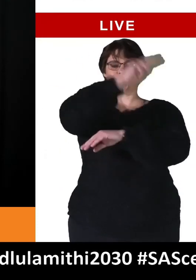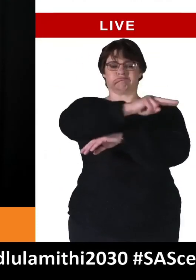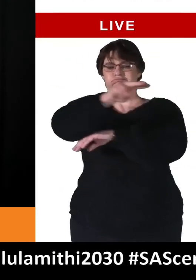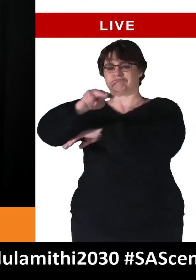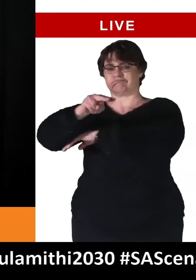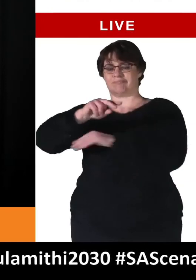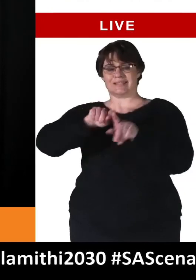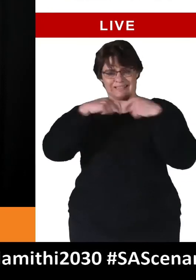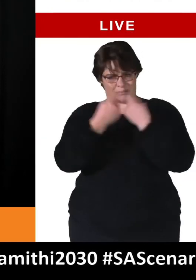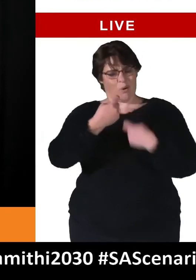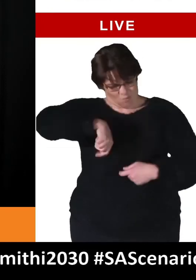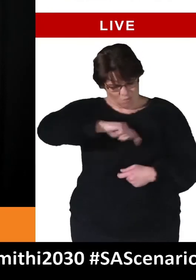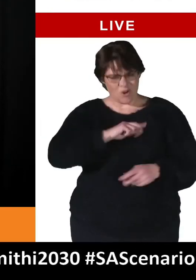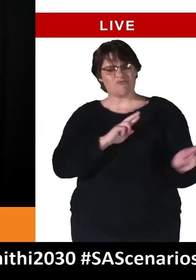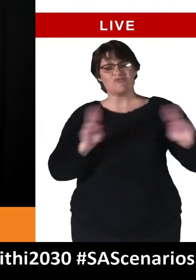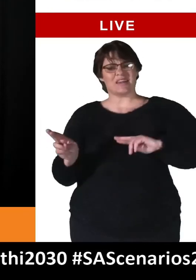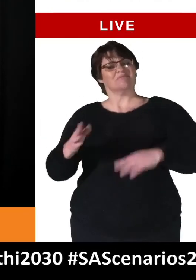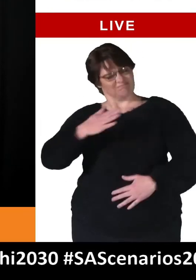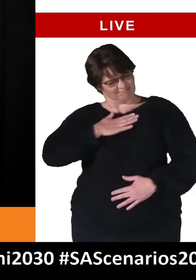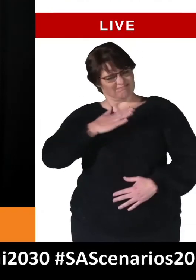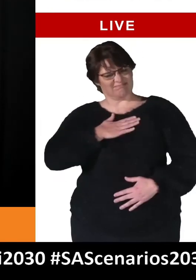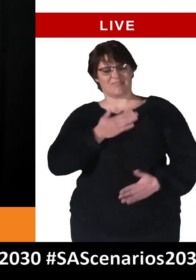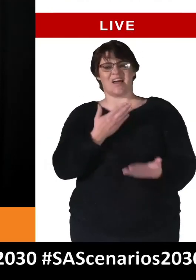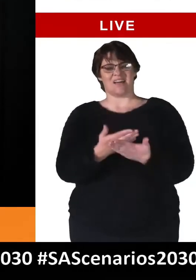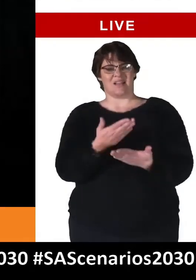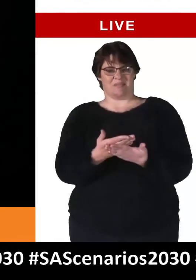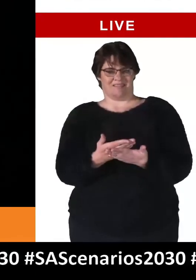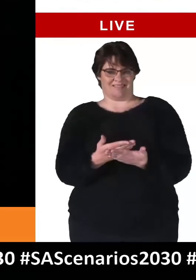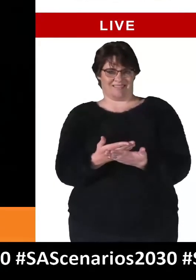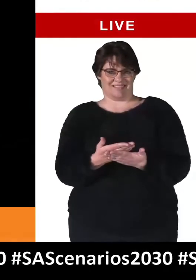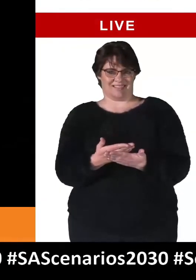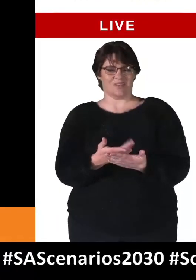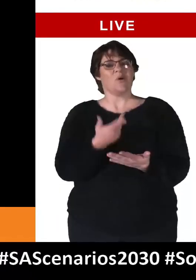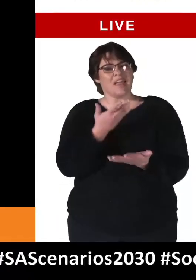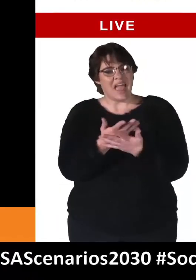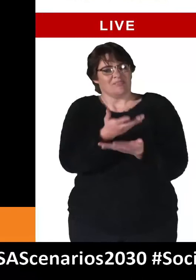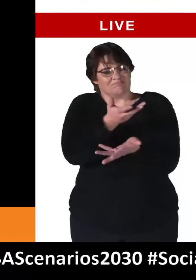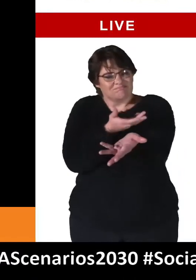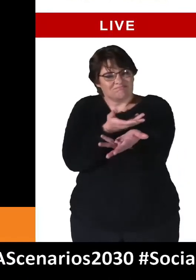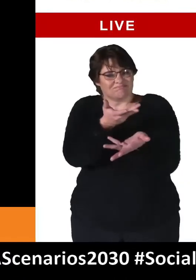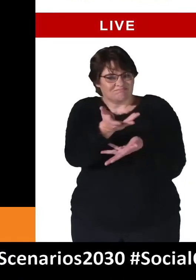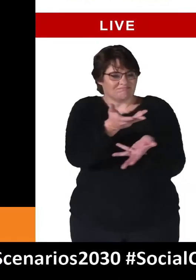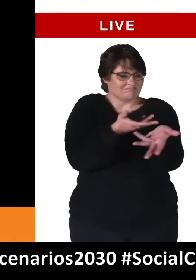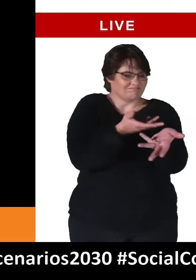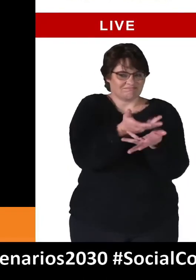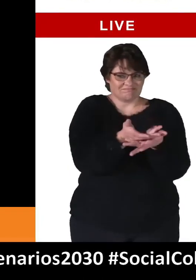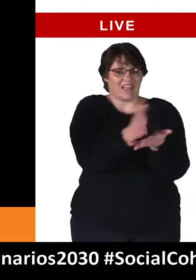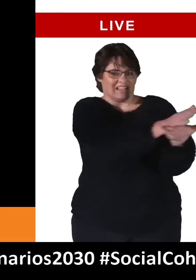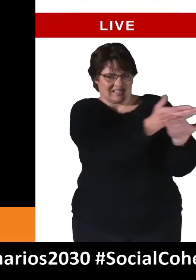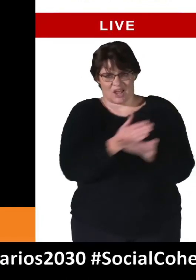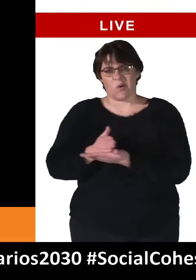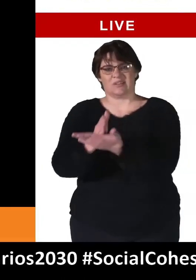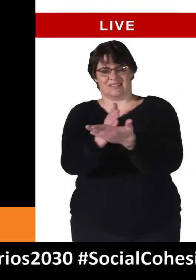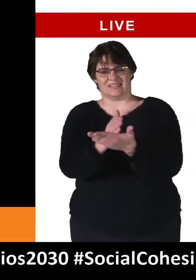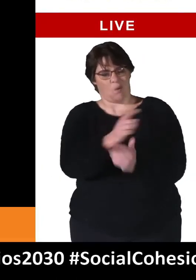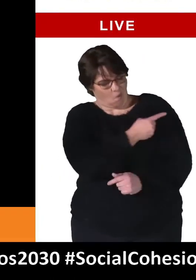ready and willing to make ourselves available to engage with all the various stakeholders